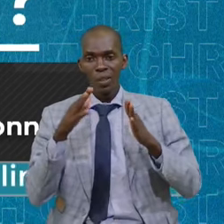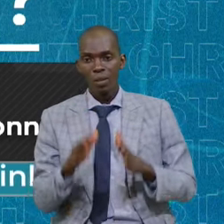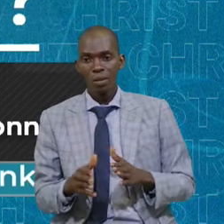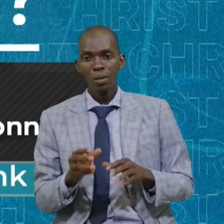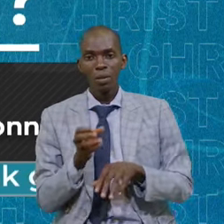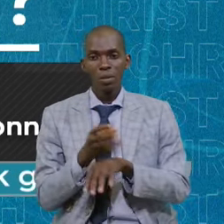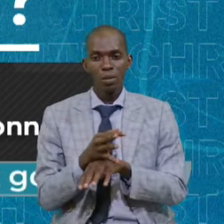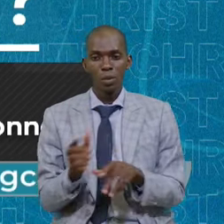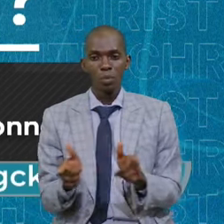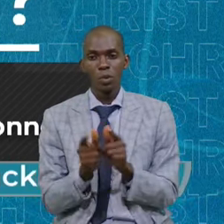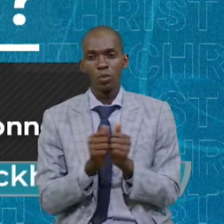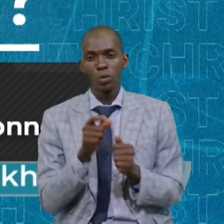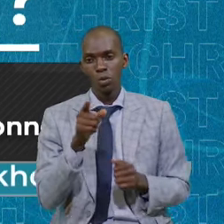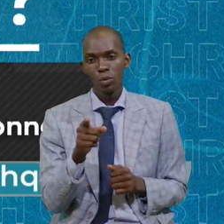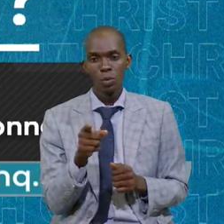Take down the details.